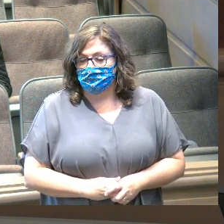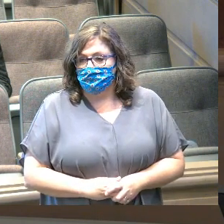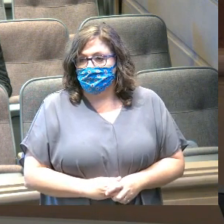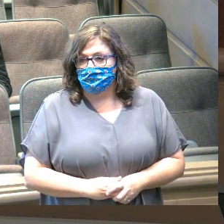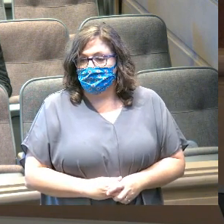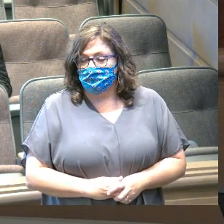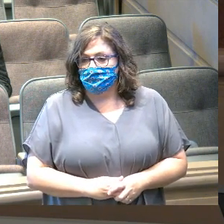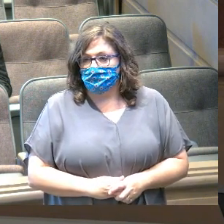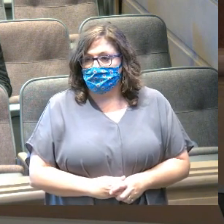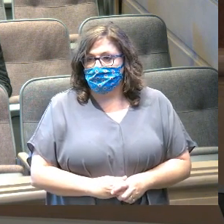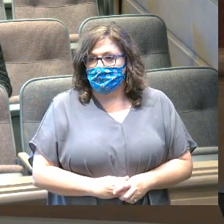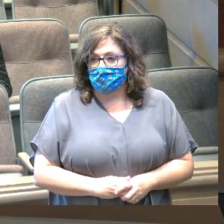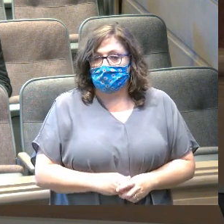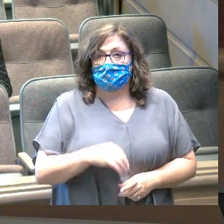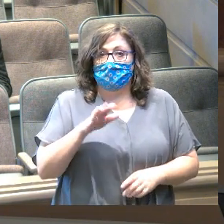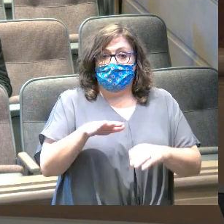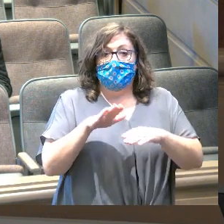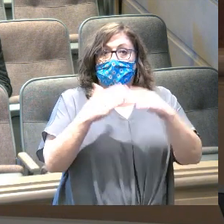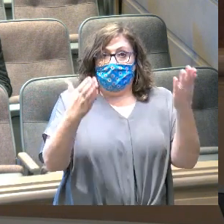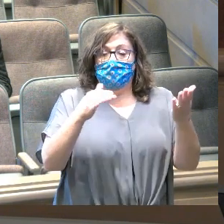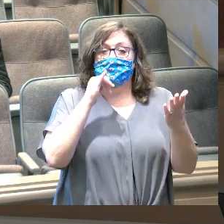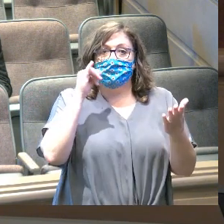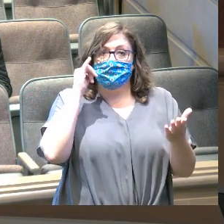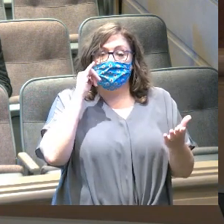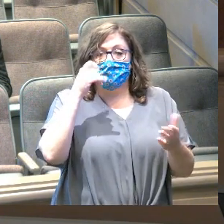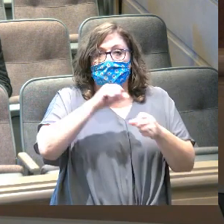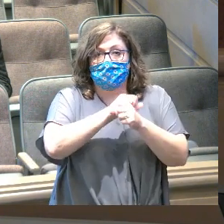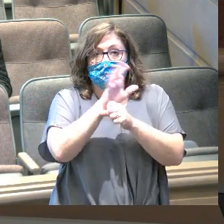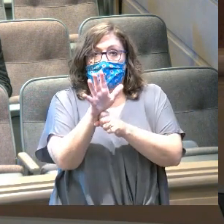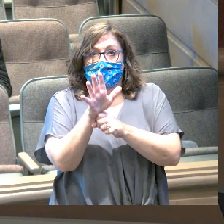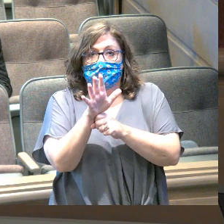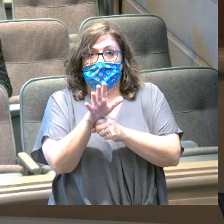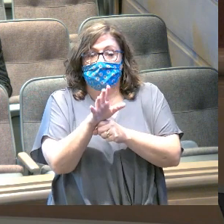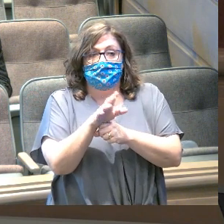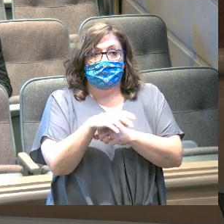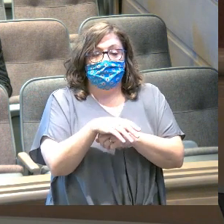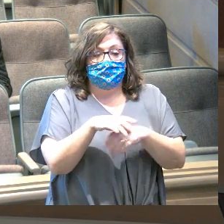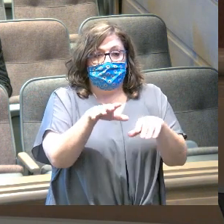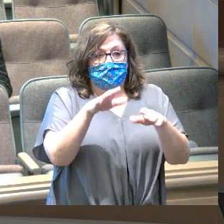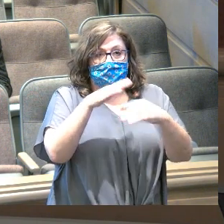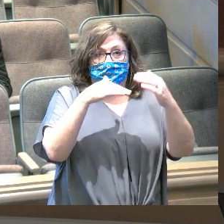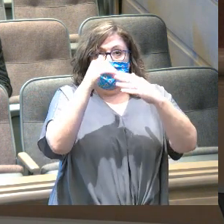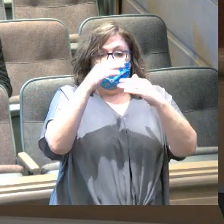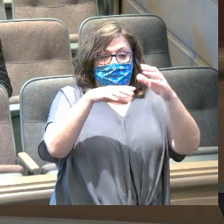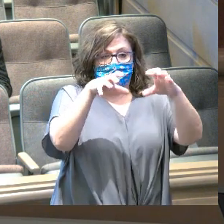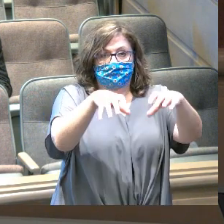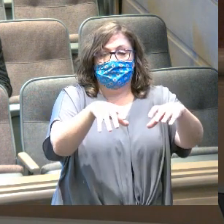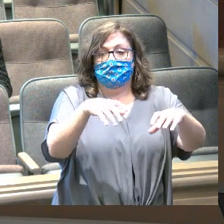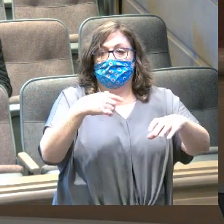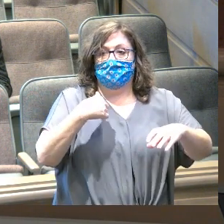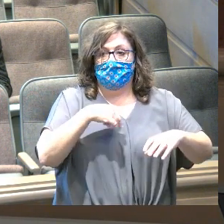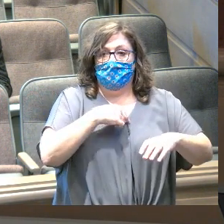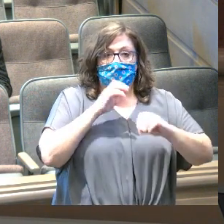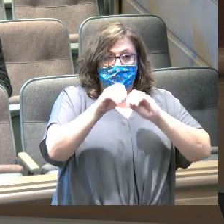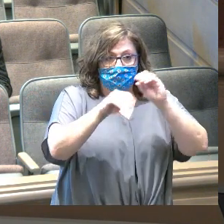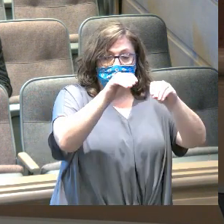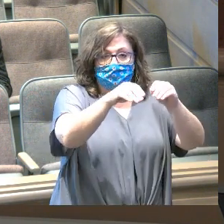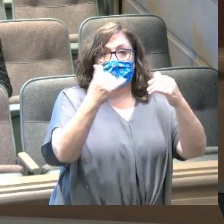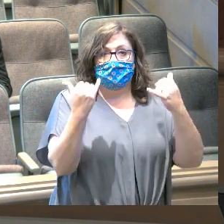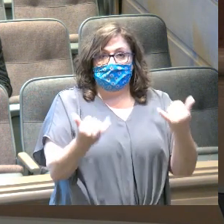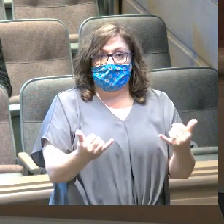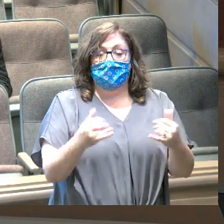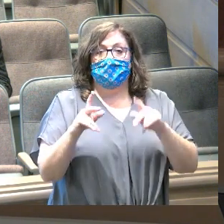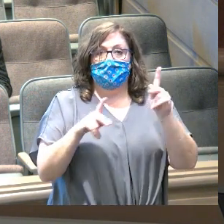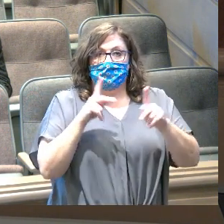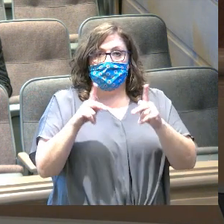The modular unit did open yesterday, just as behind Phoebe North, just as we'd planned. There are patients in there now being actively